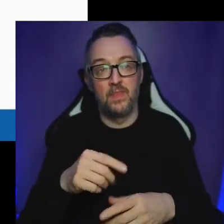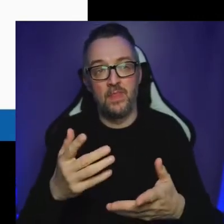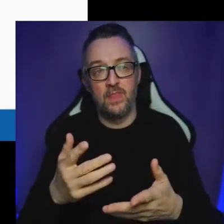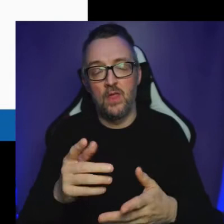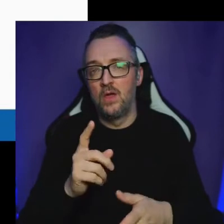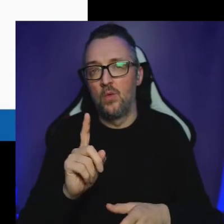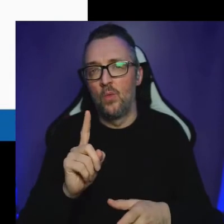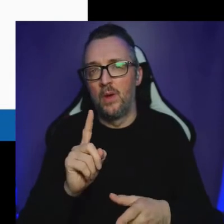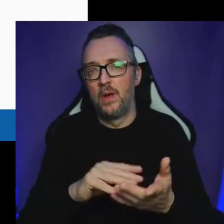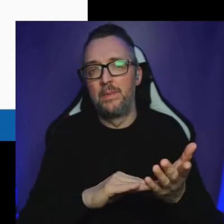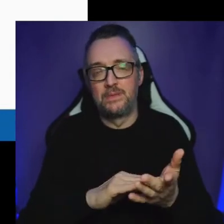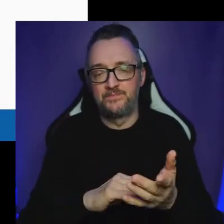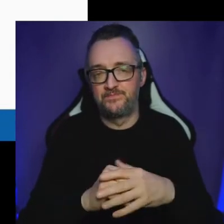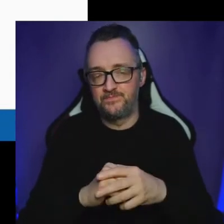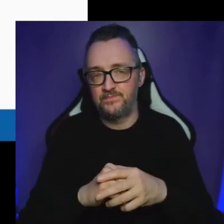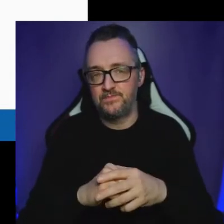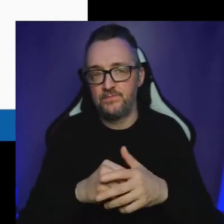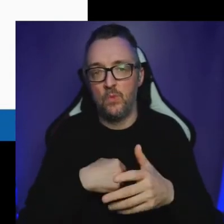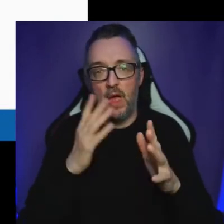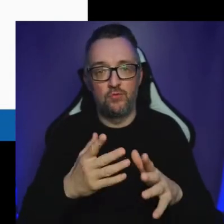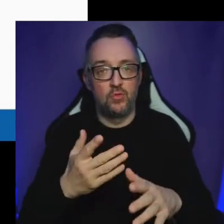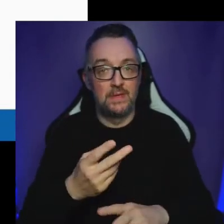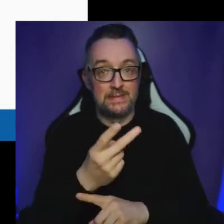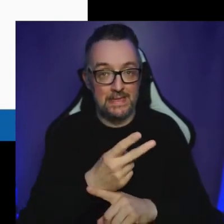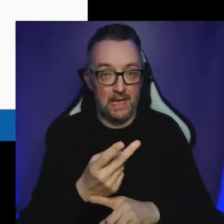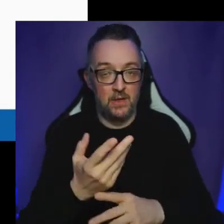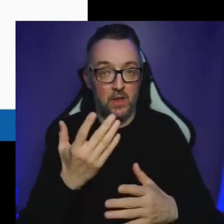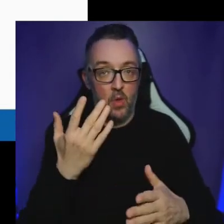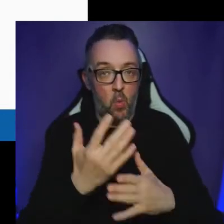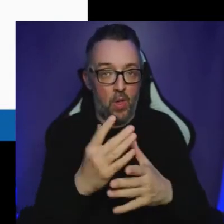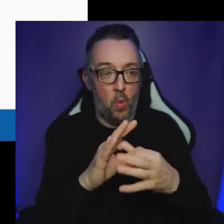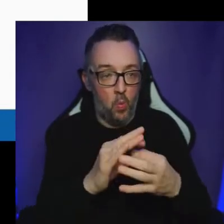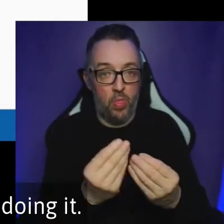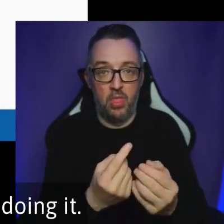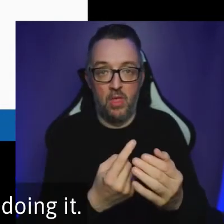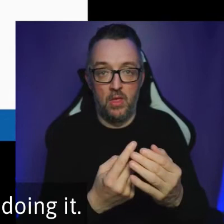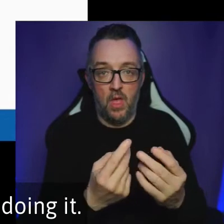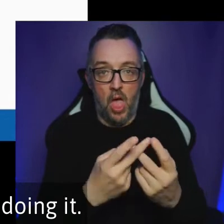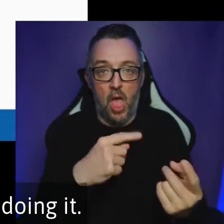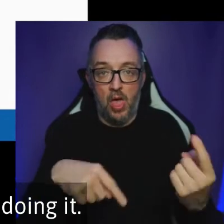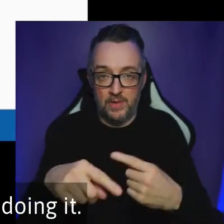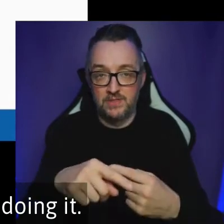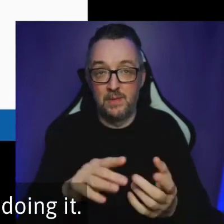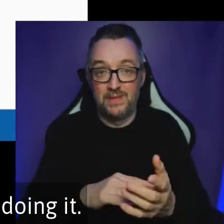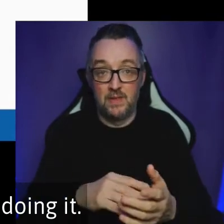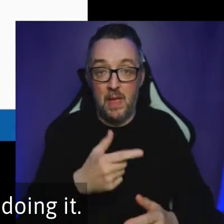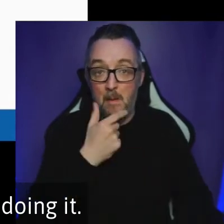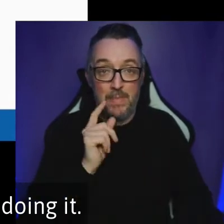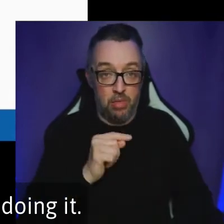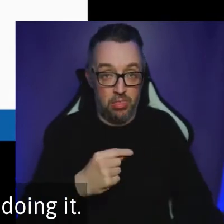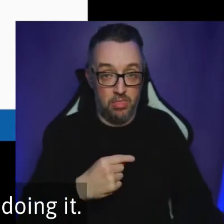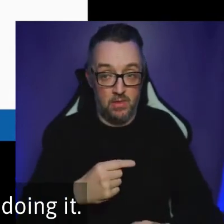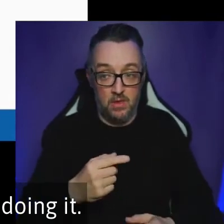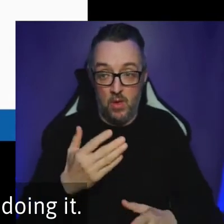is we need to design in collaboration with people. We can't just do it in isolation. So they have to be in there with us whilst we are